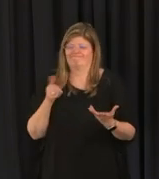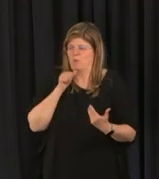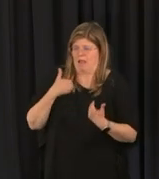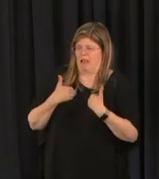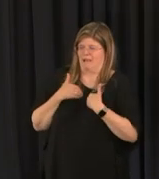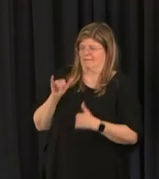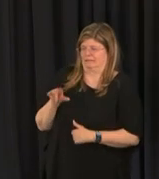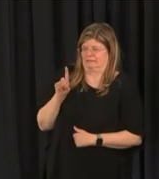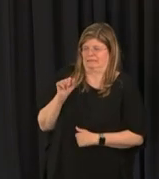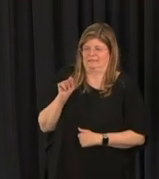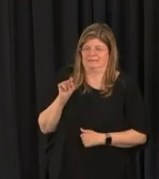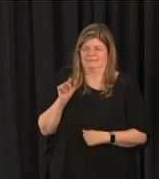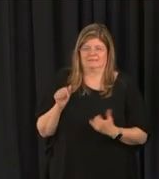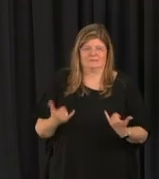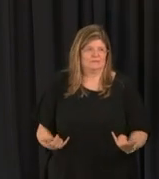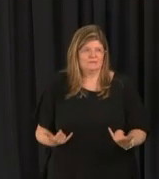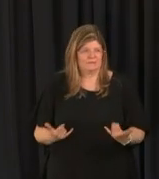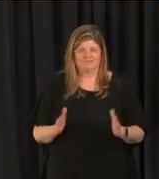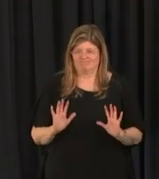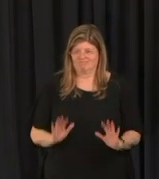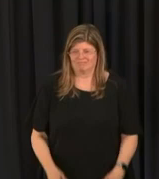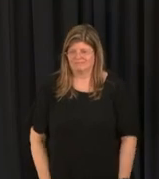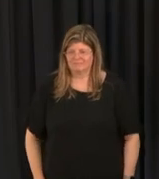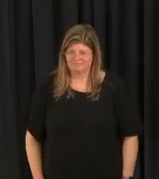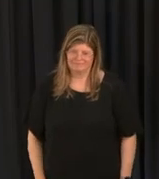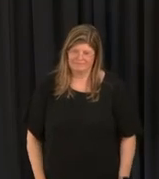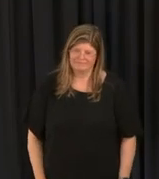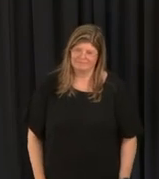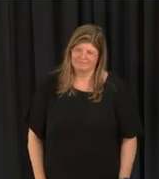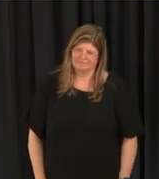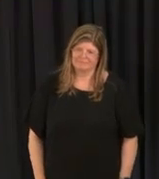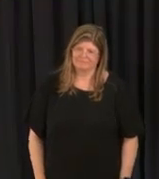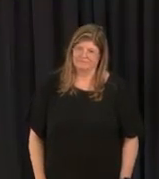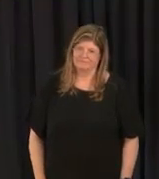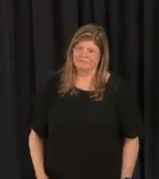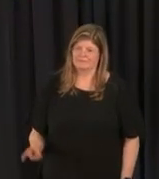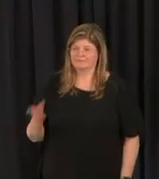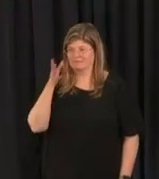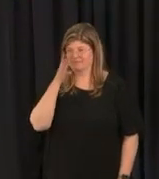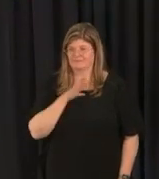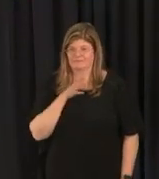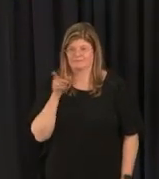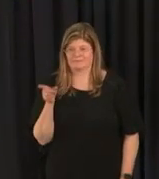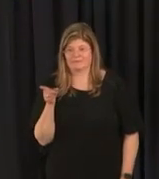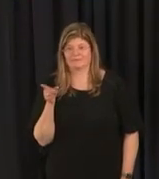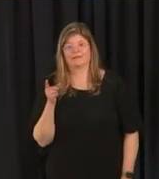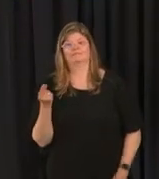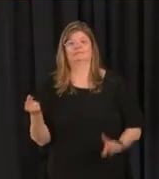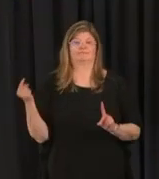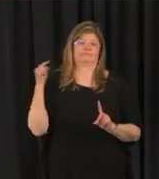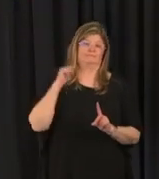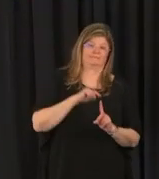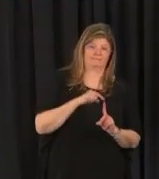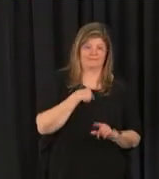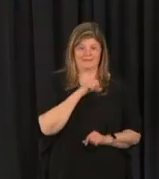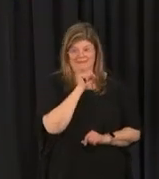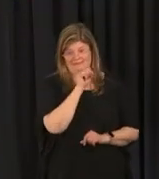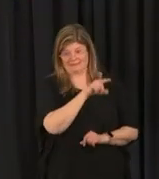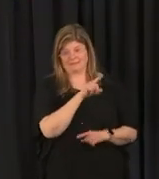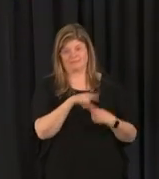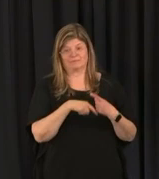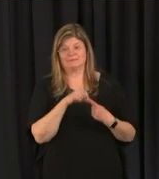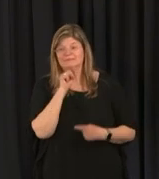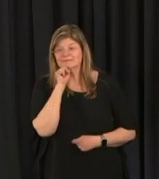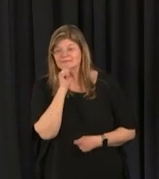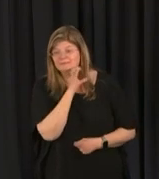off the top. Yes, sir. So, Going back to my previous question about the